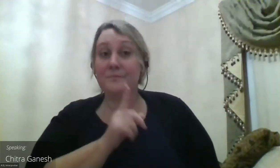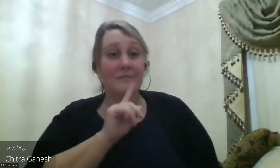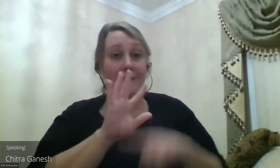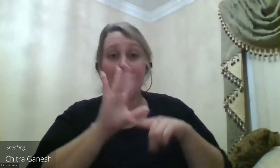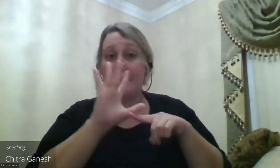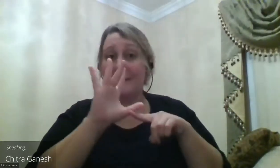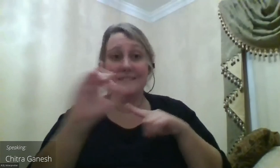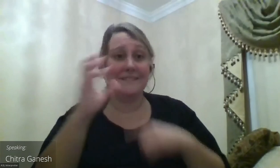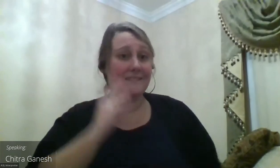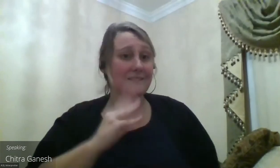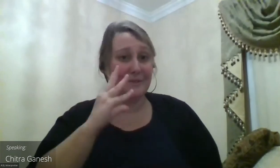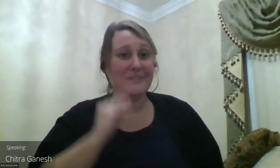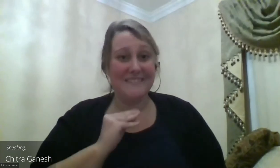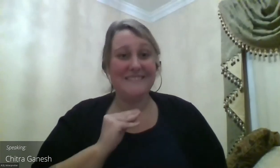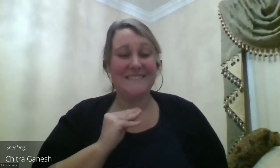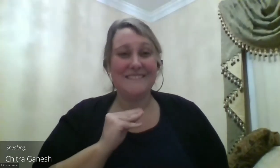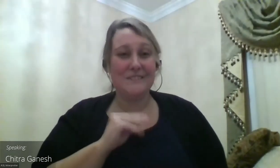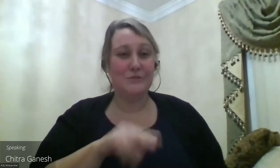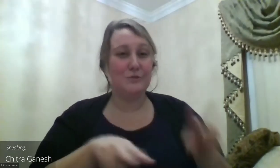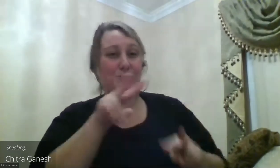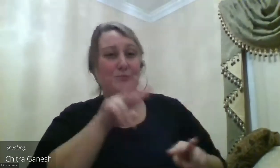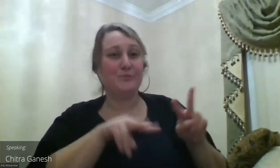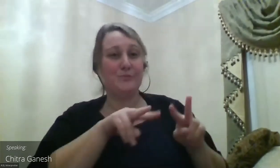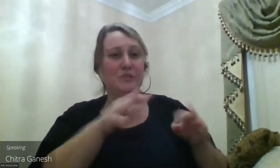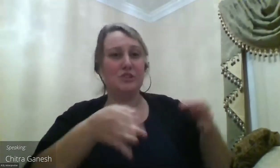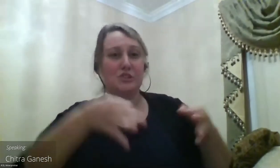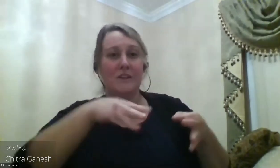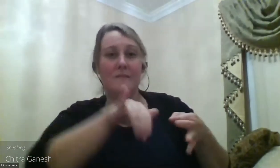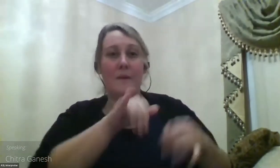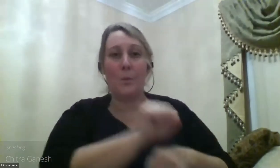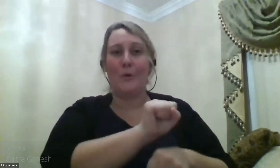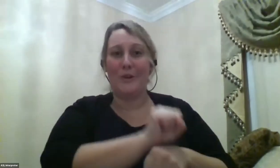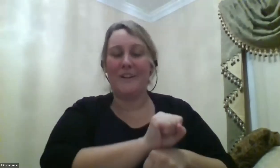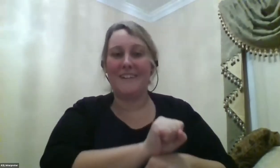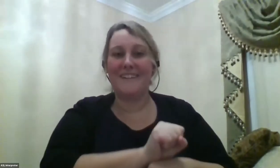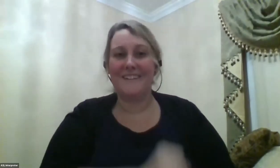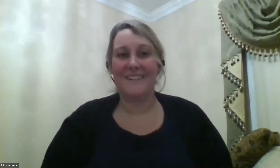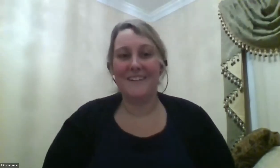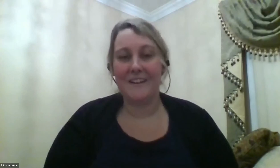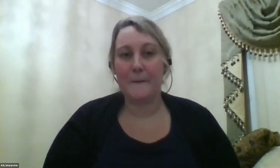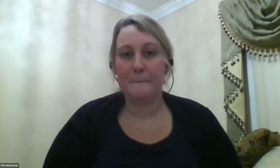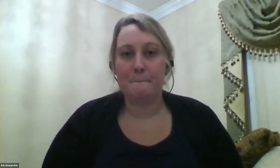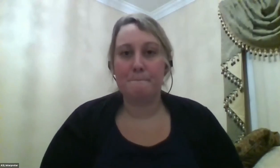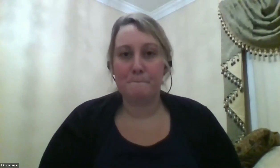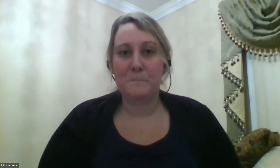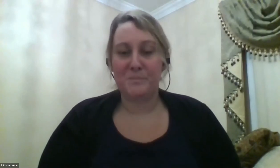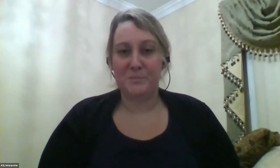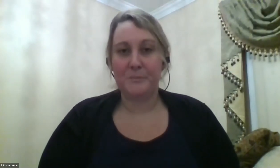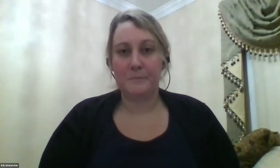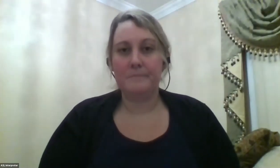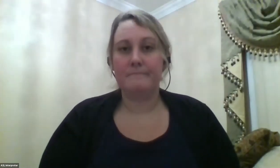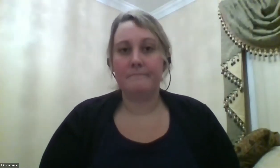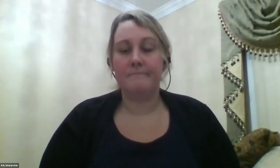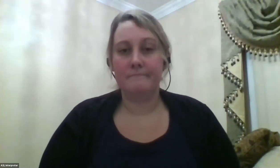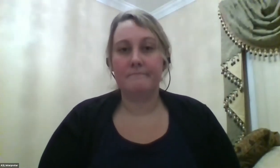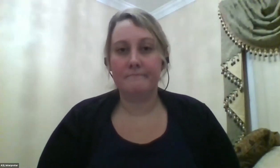during the work. I think that one continuity, which is something that is, has been off discussed by myself and many people,